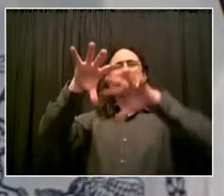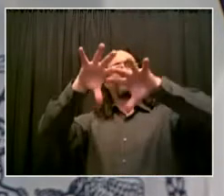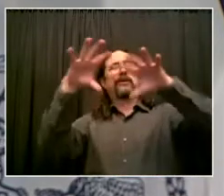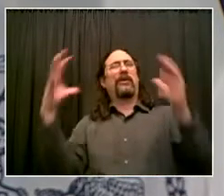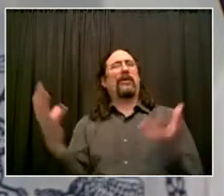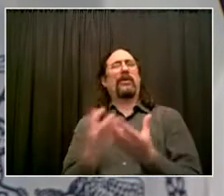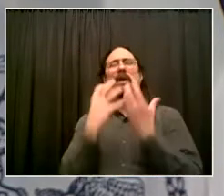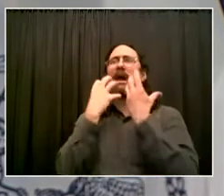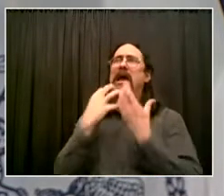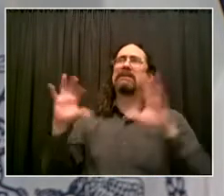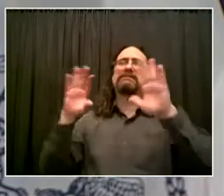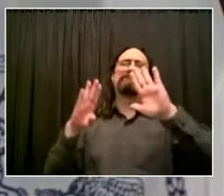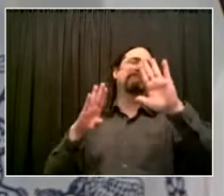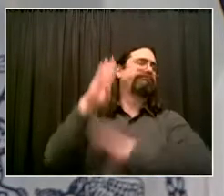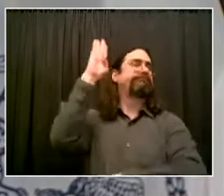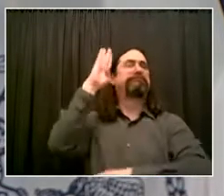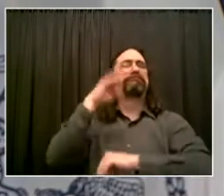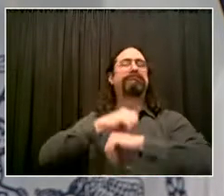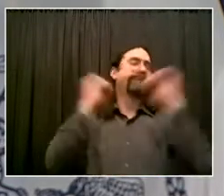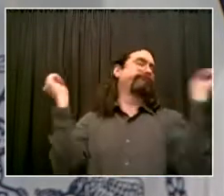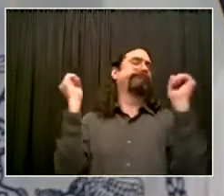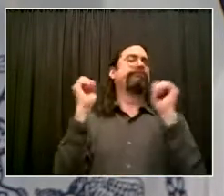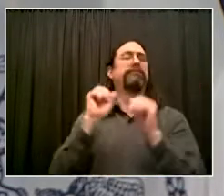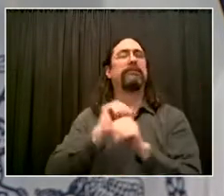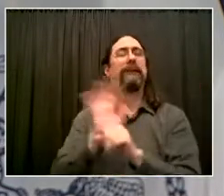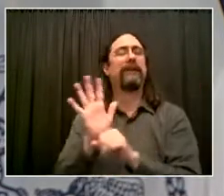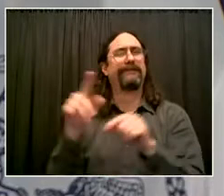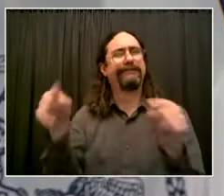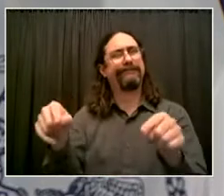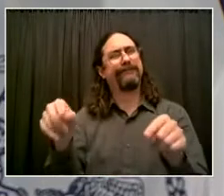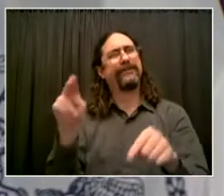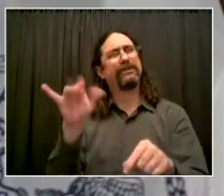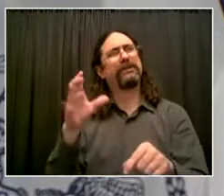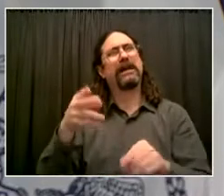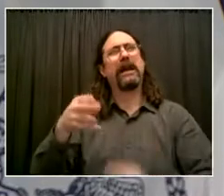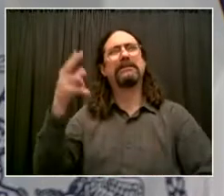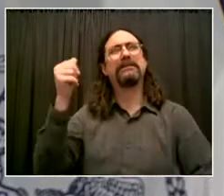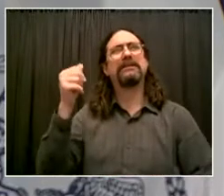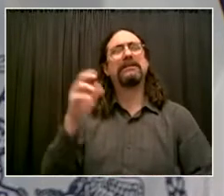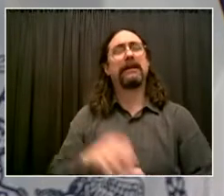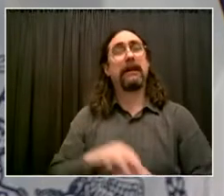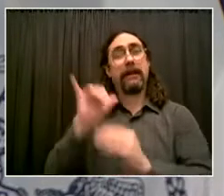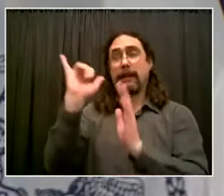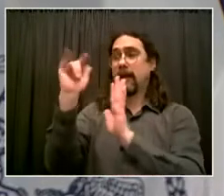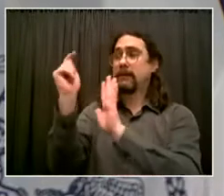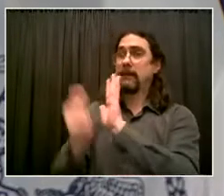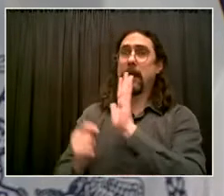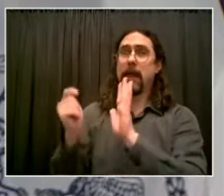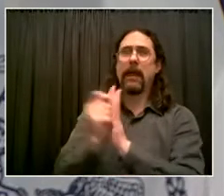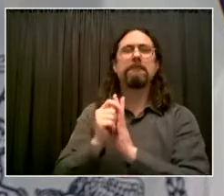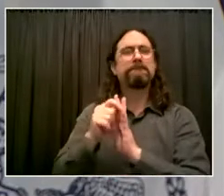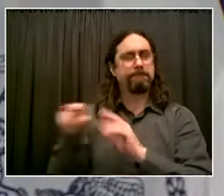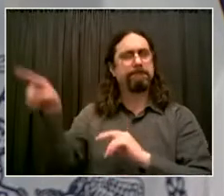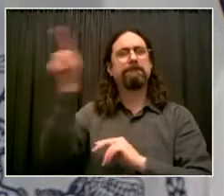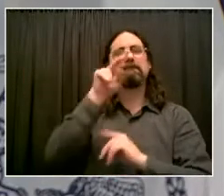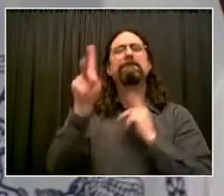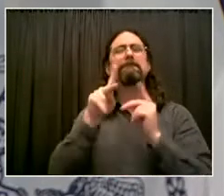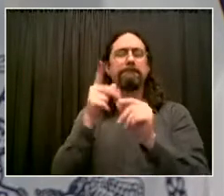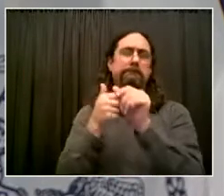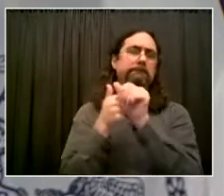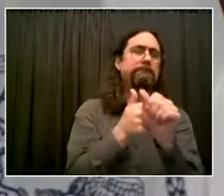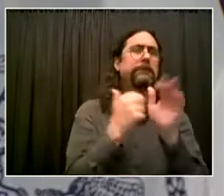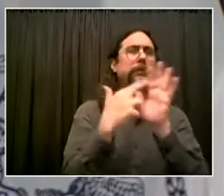the guidance that they've been given by the healthcare leadership. Folks, I understand there's a lot of fatigue having been through this